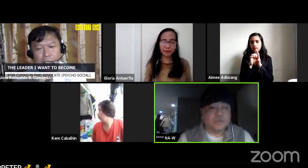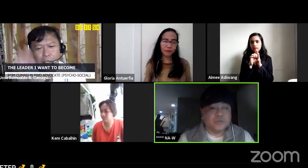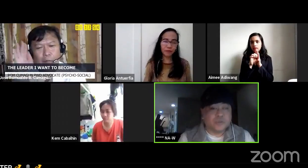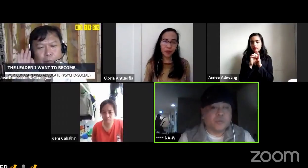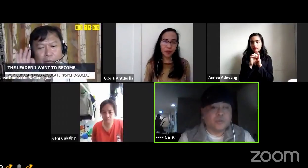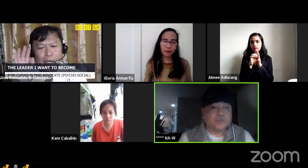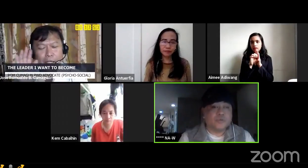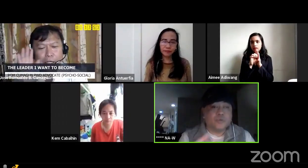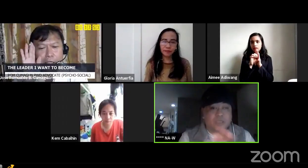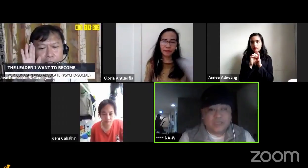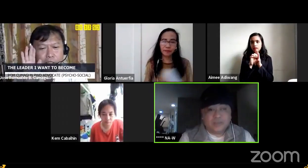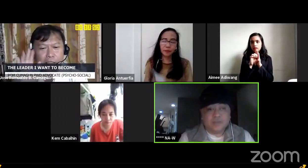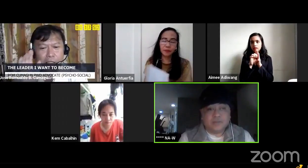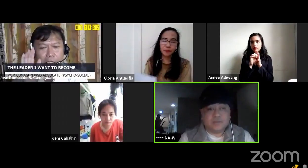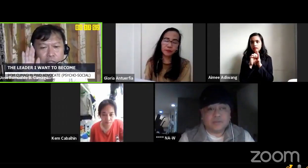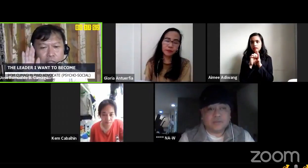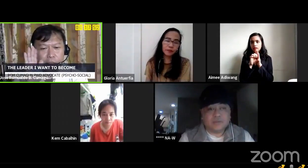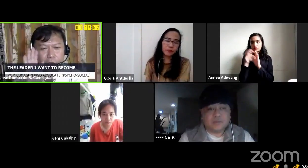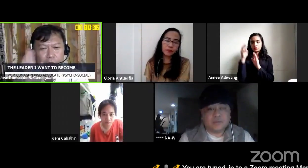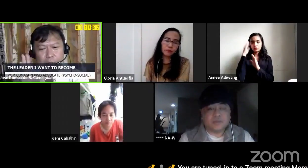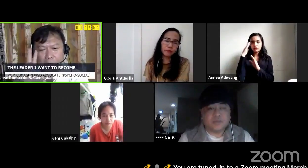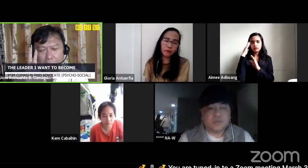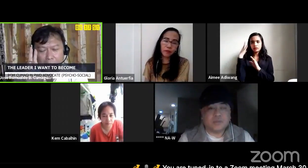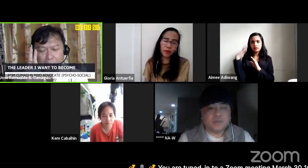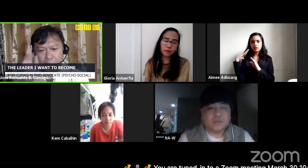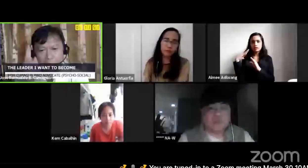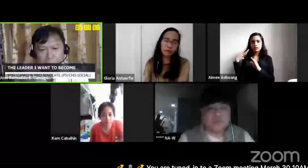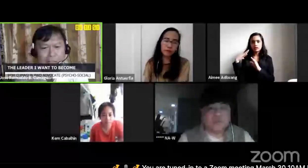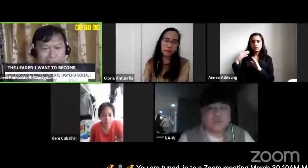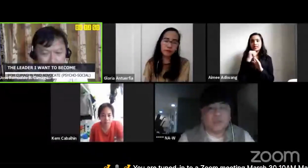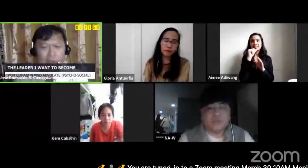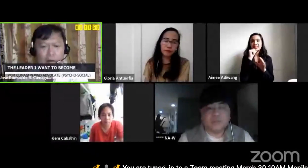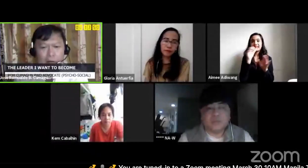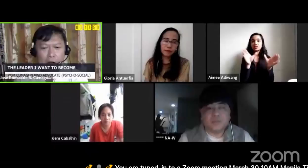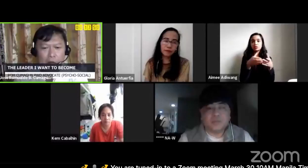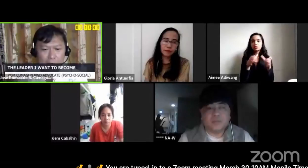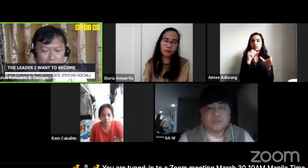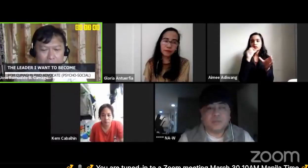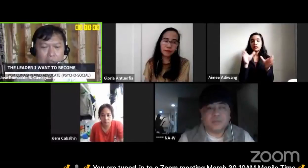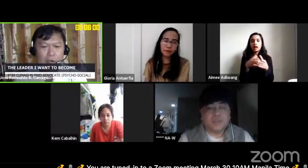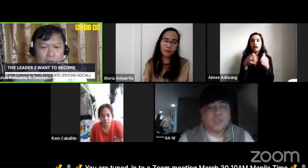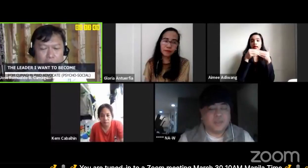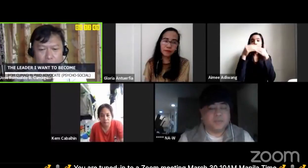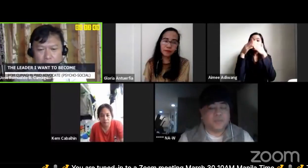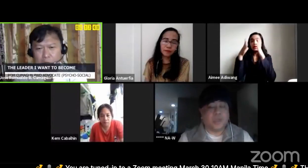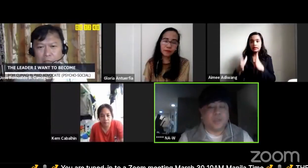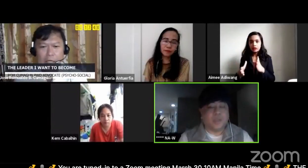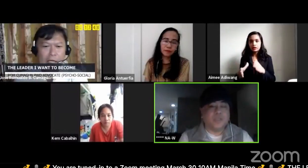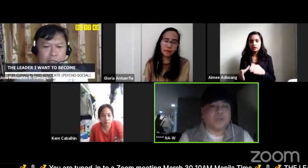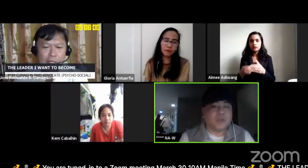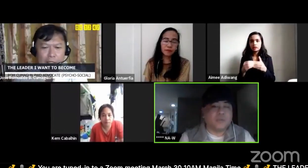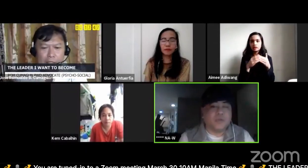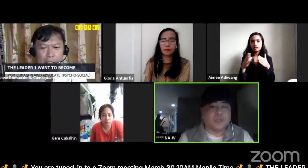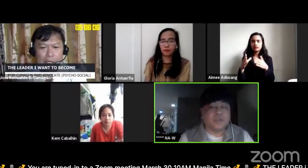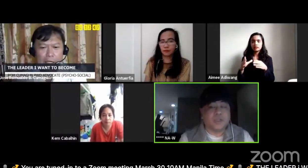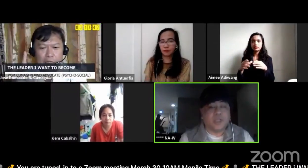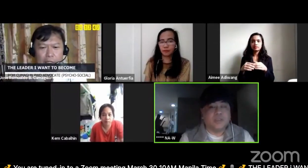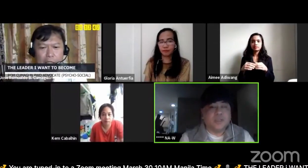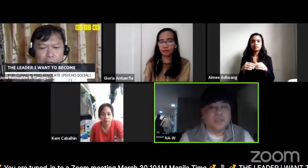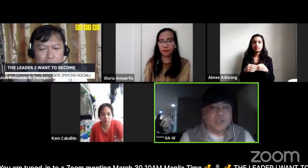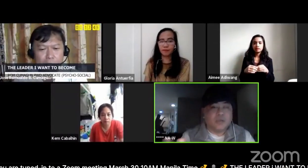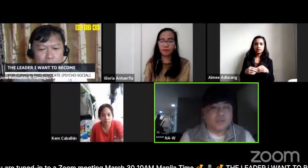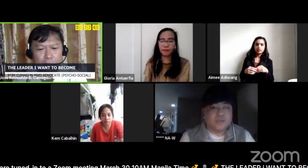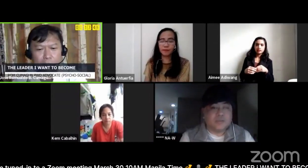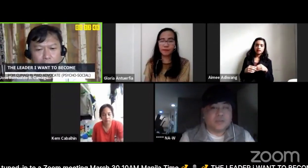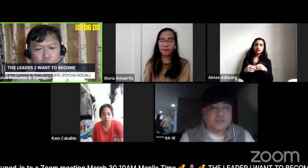consensus Mario, and who's supposed to Mario, lead. it's not the group, okay? I'm saying the leader of Yeah. I'm going there. Yun